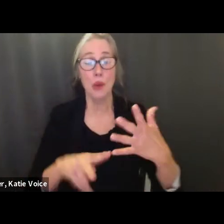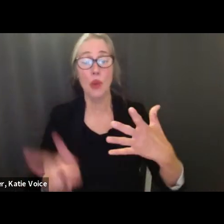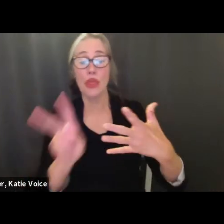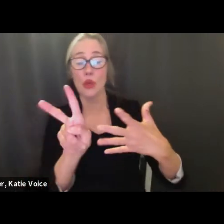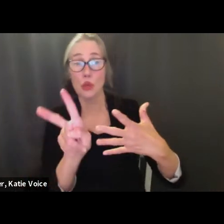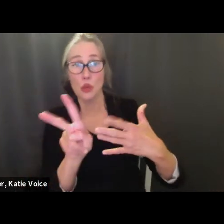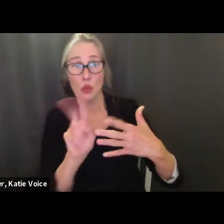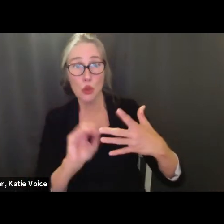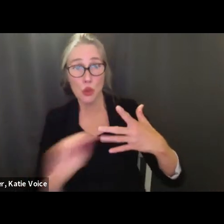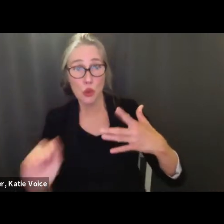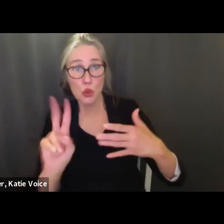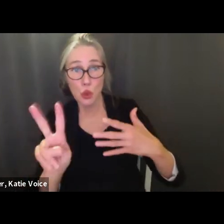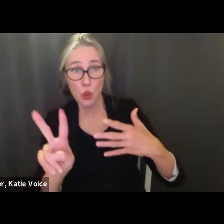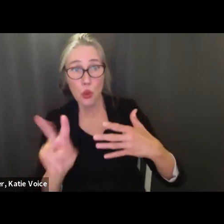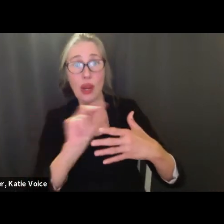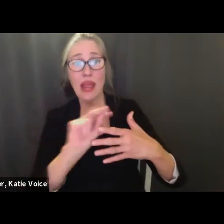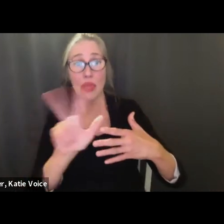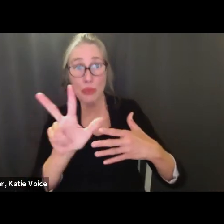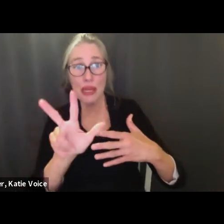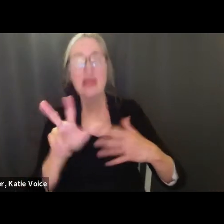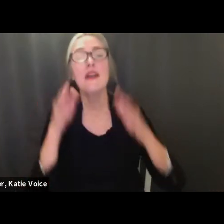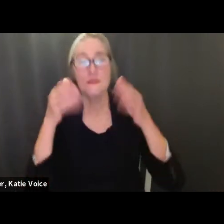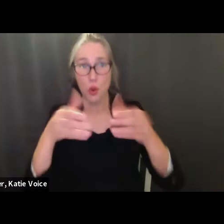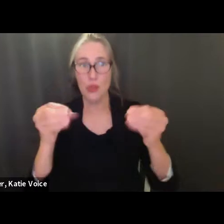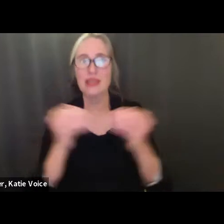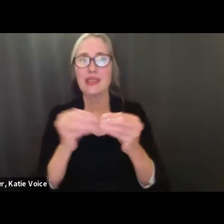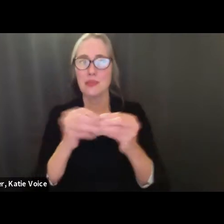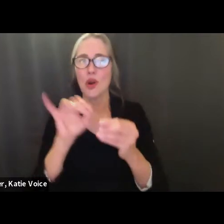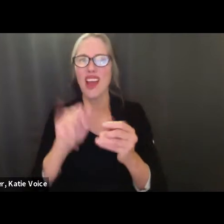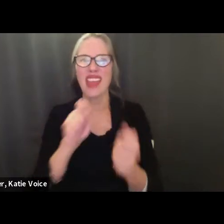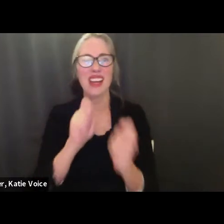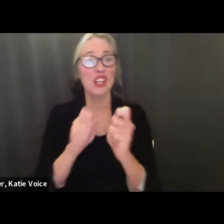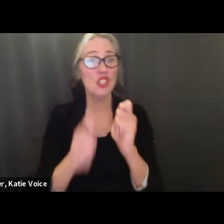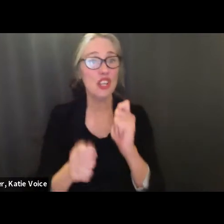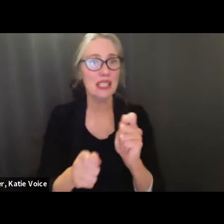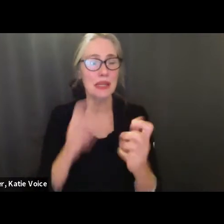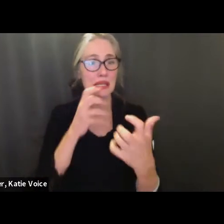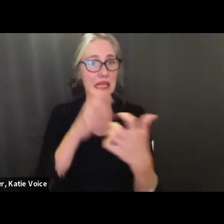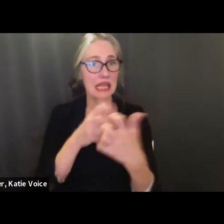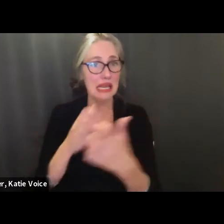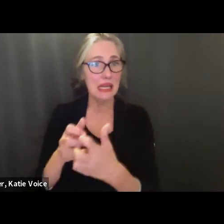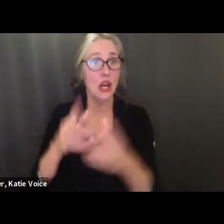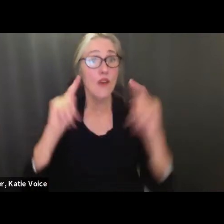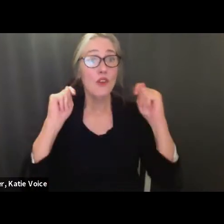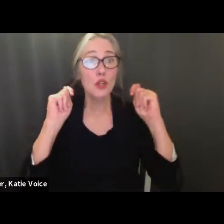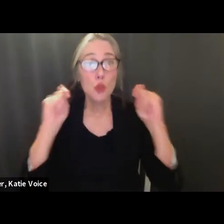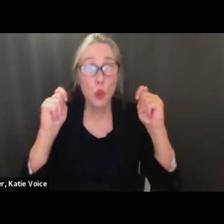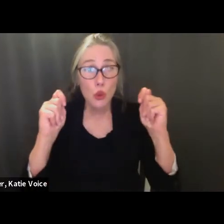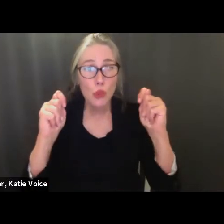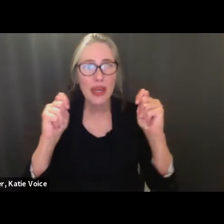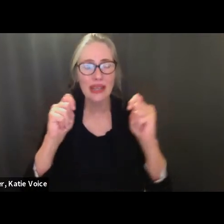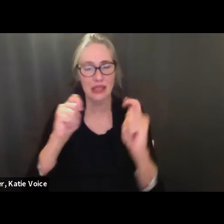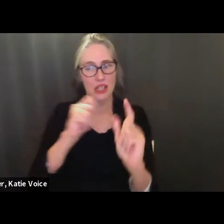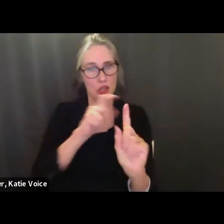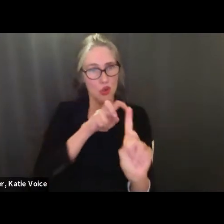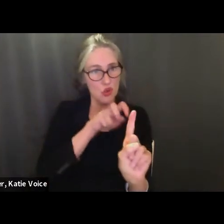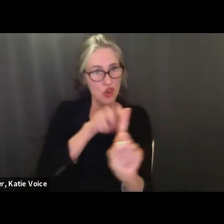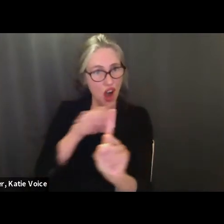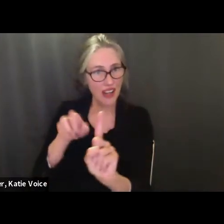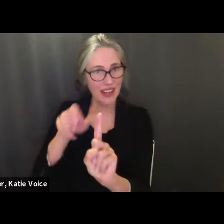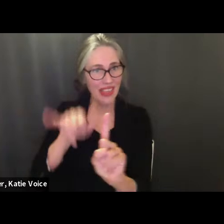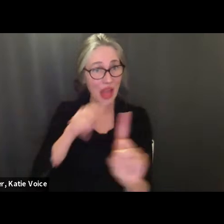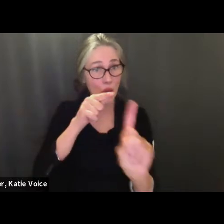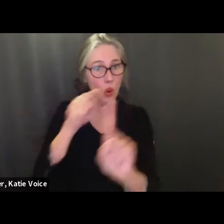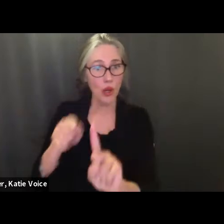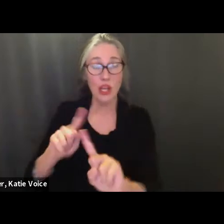really focusing on that as we move forward. So. And this targeted tutoring that you mentioned, it will be at